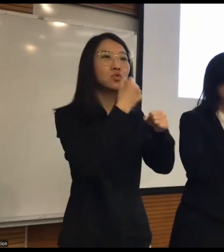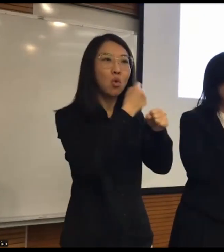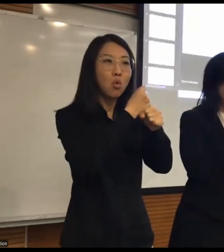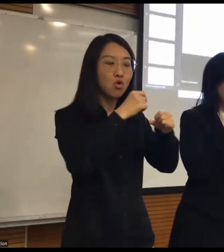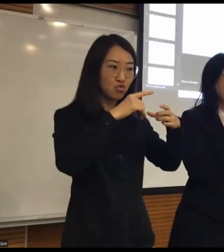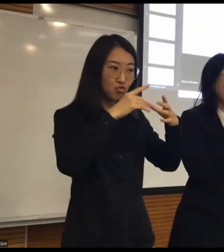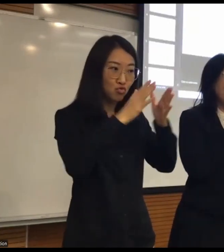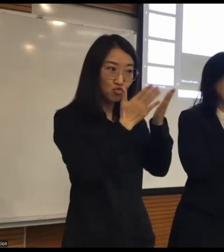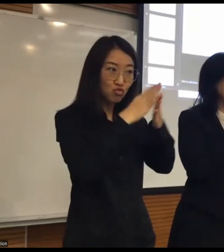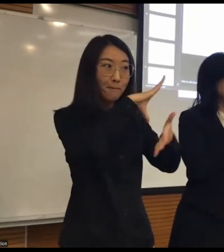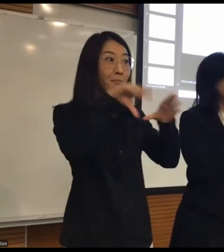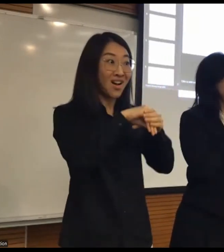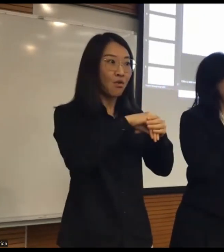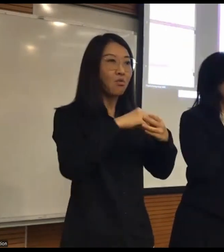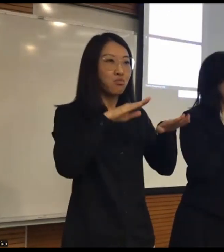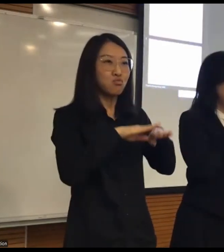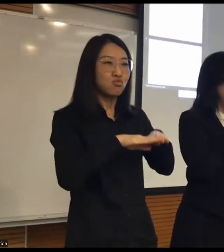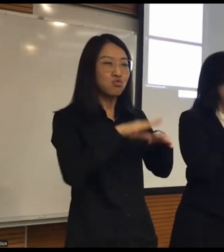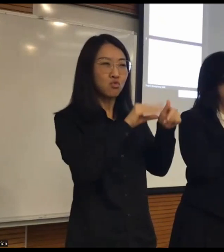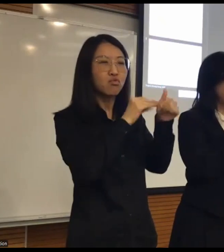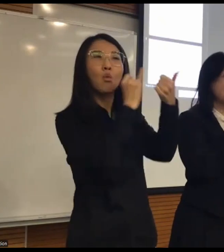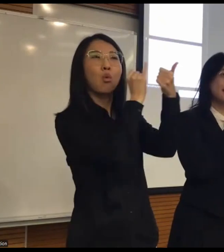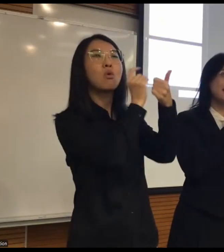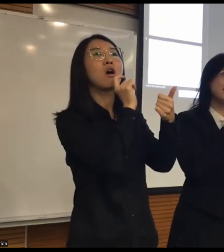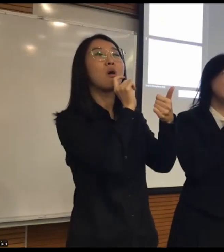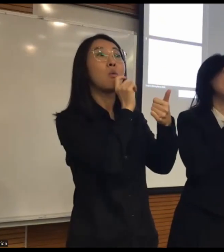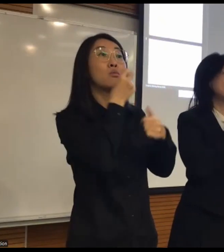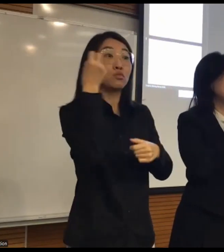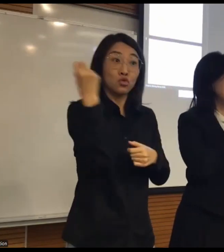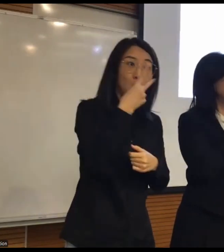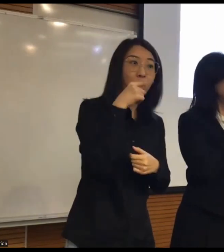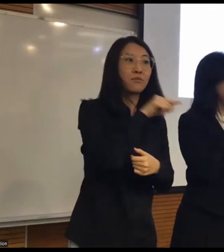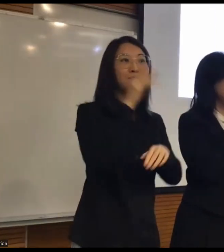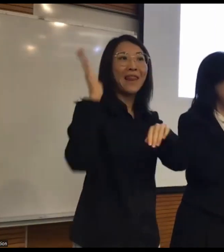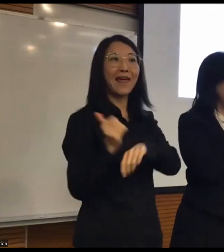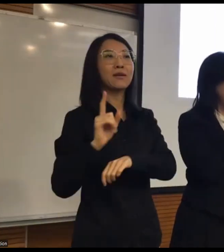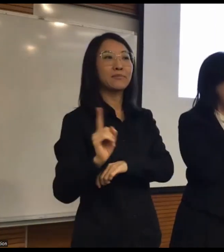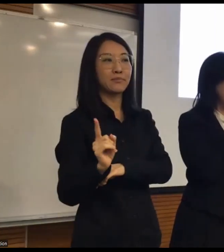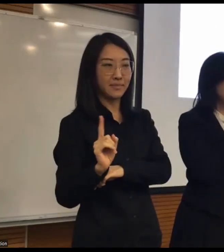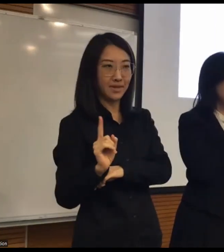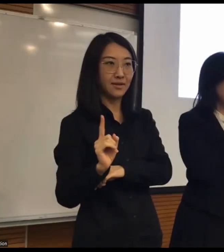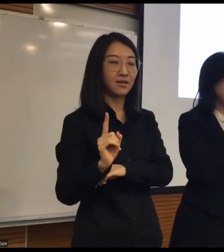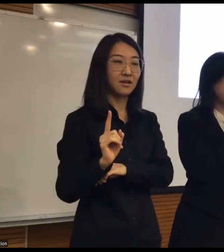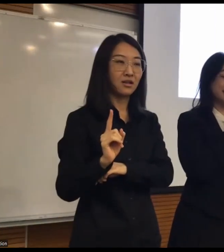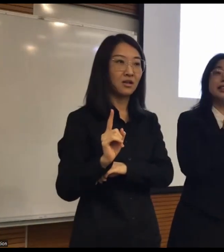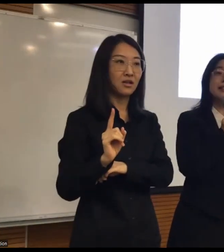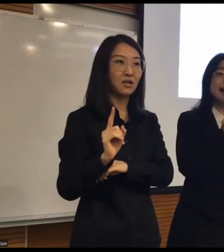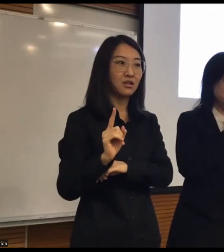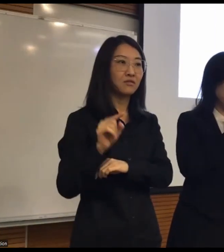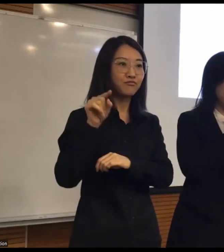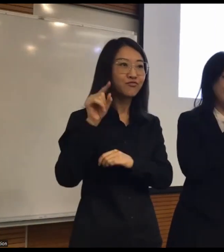book. Another highlight of Professor Gile's work is the